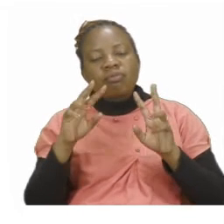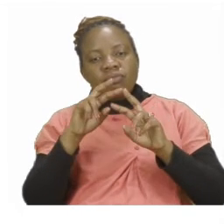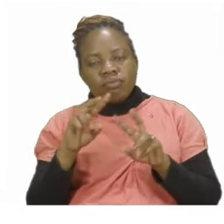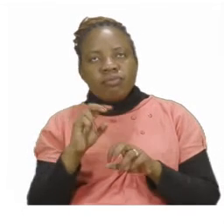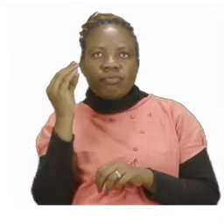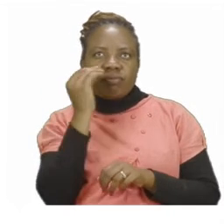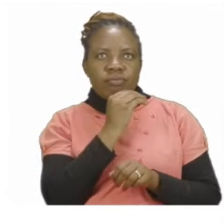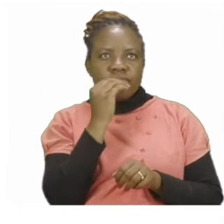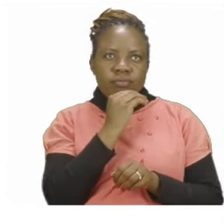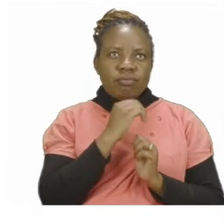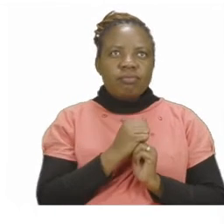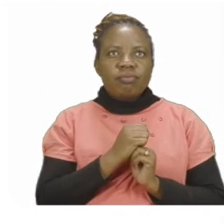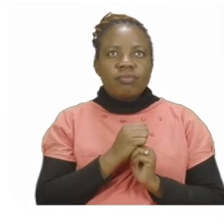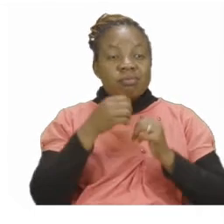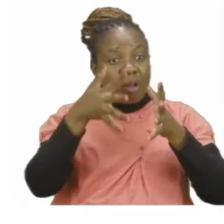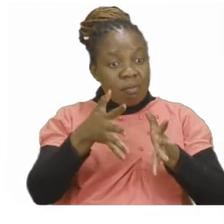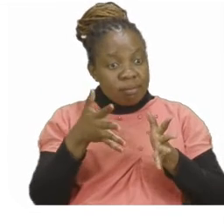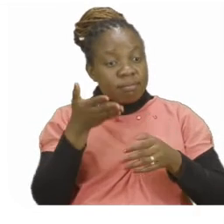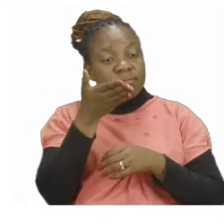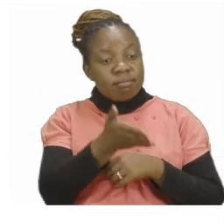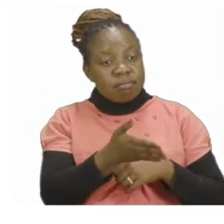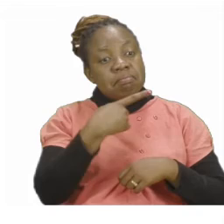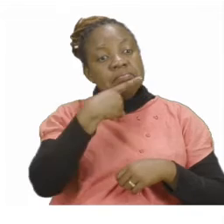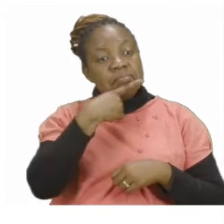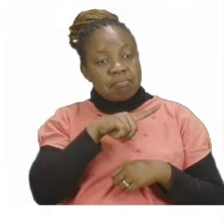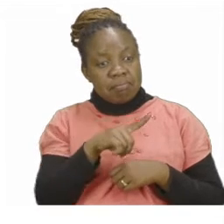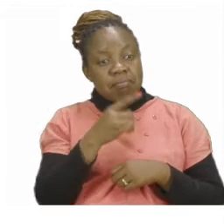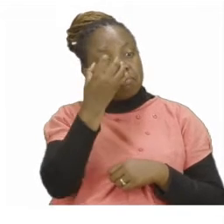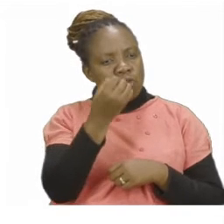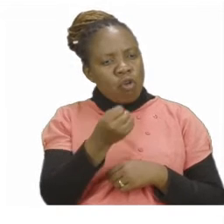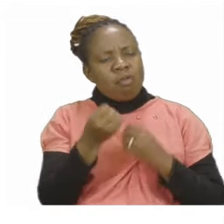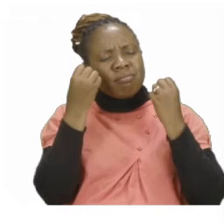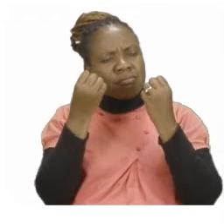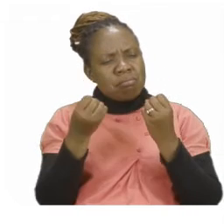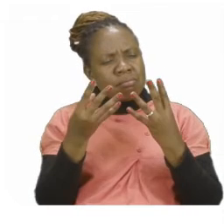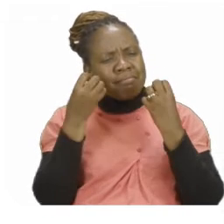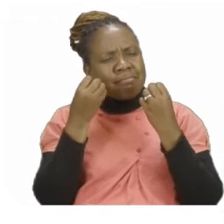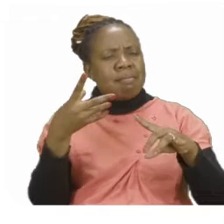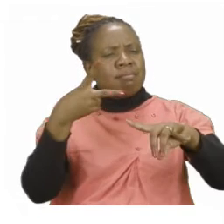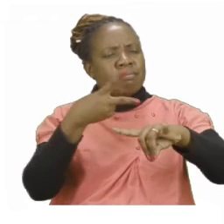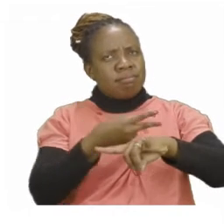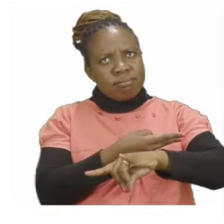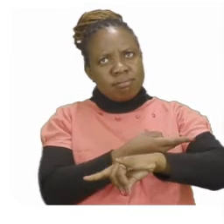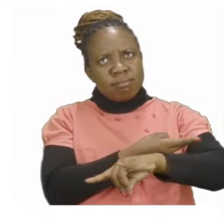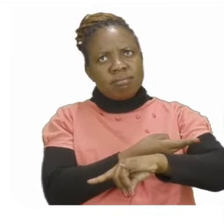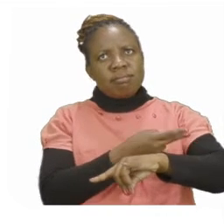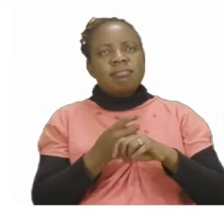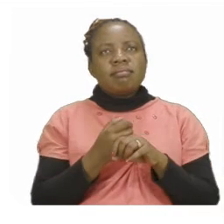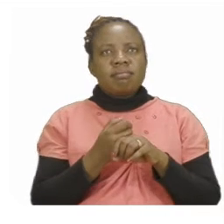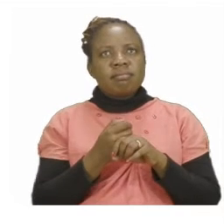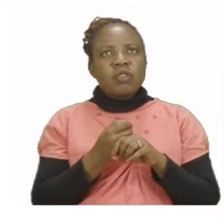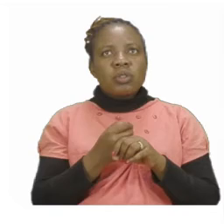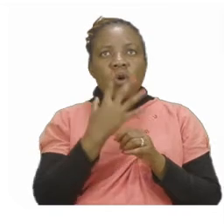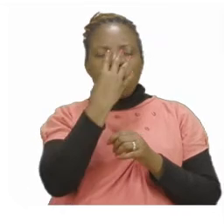food. In the village was a man who owned a large flock of sheep. The